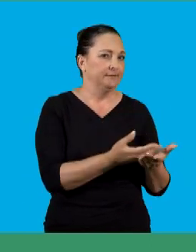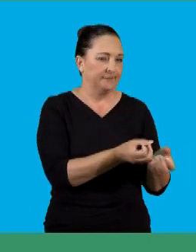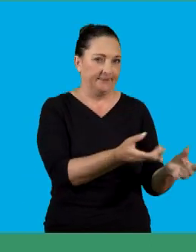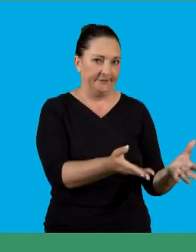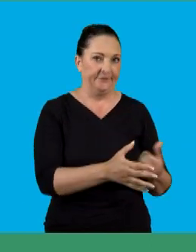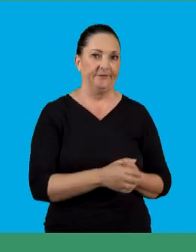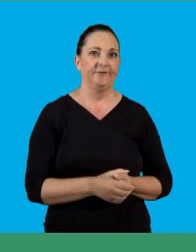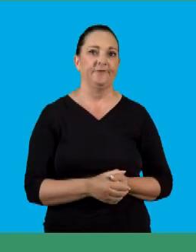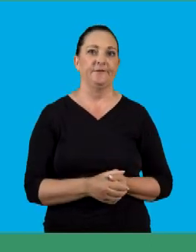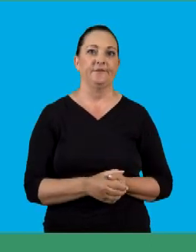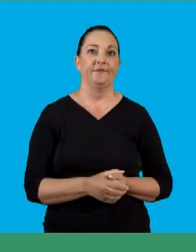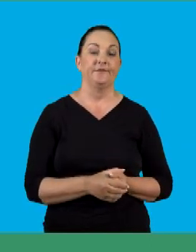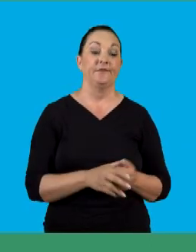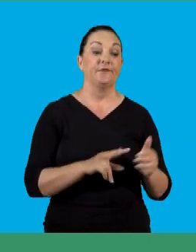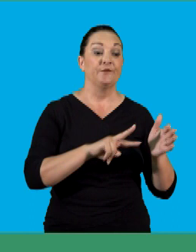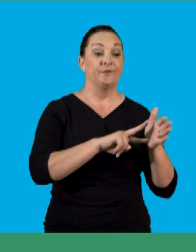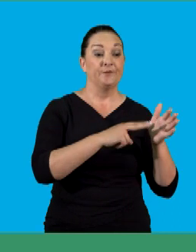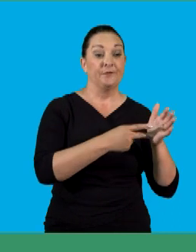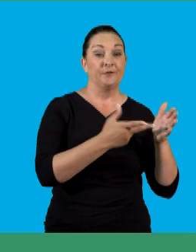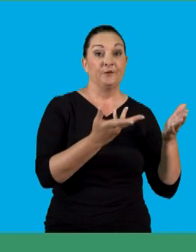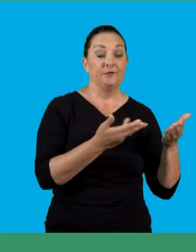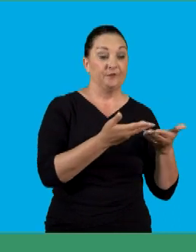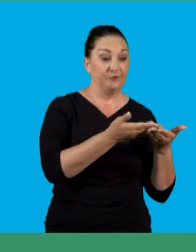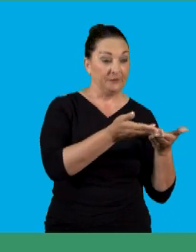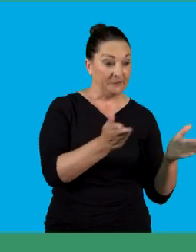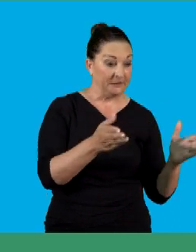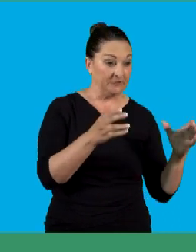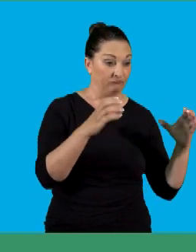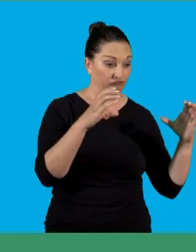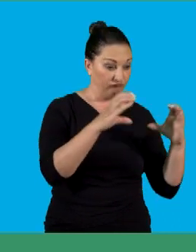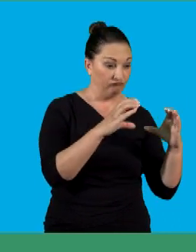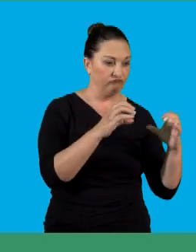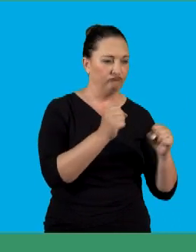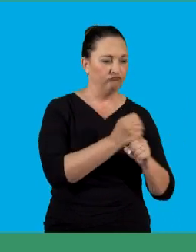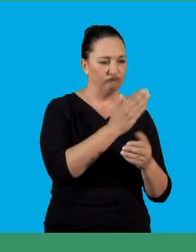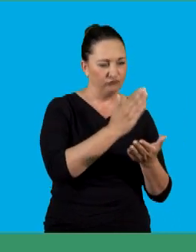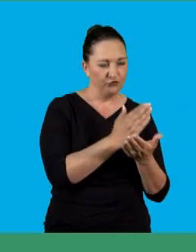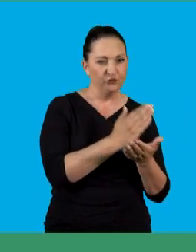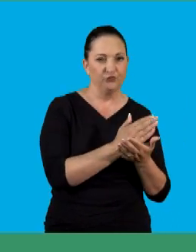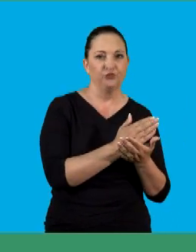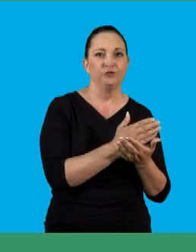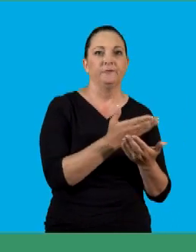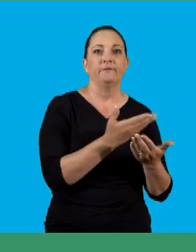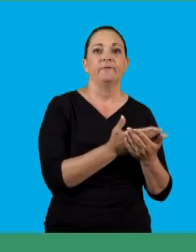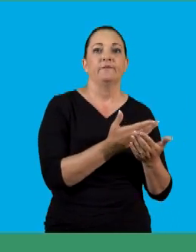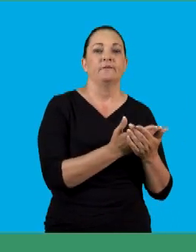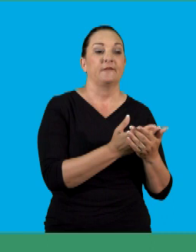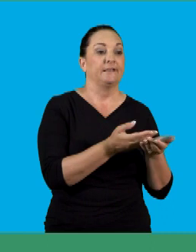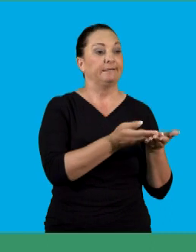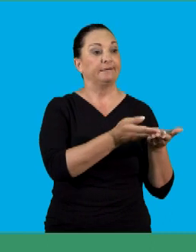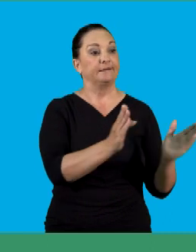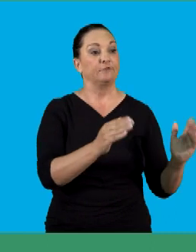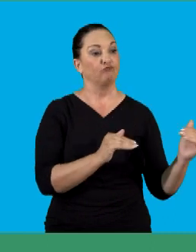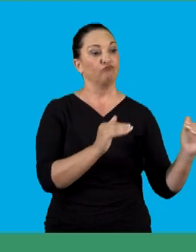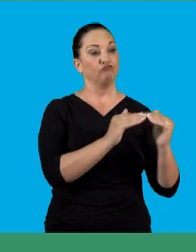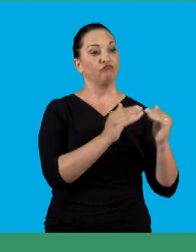said before, the main aim or the purpose of the public sector is to ensure that citizens are being taken care of, the general standard of